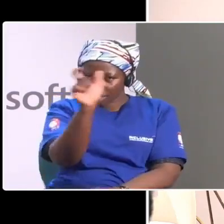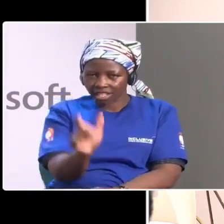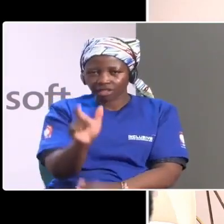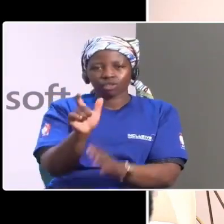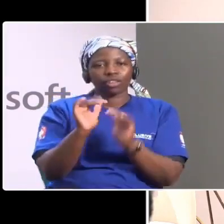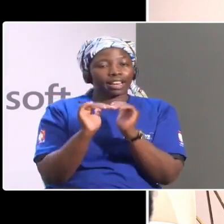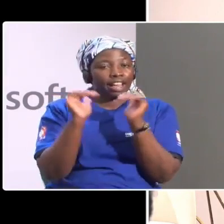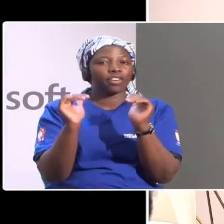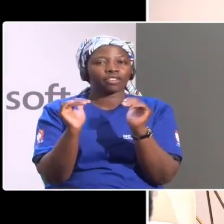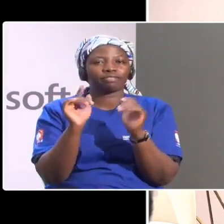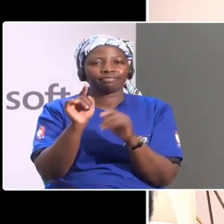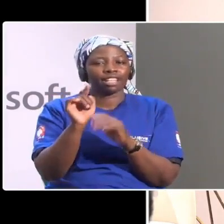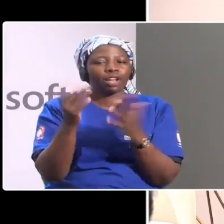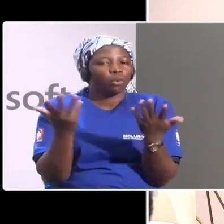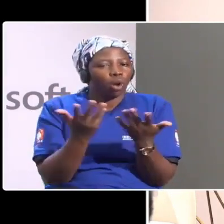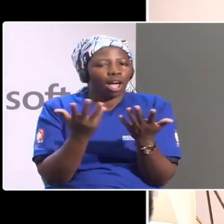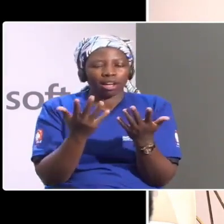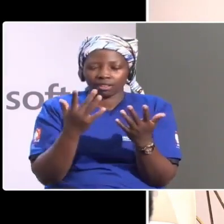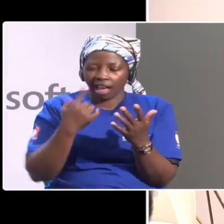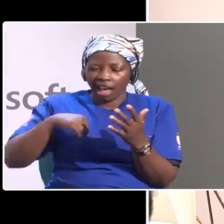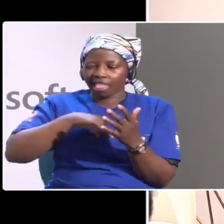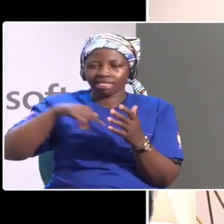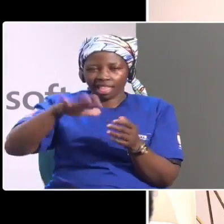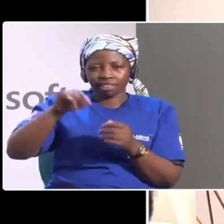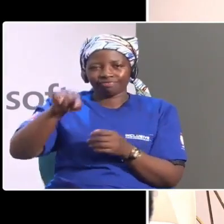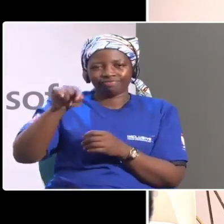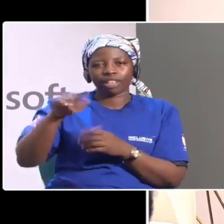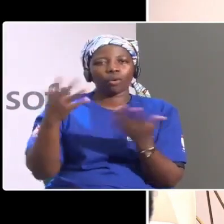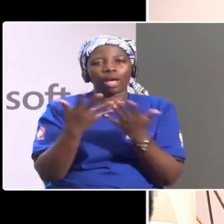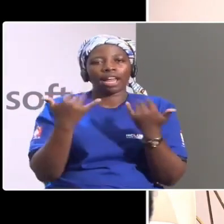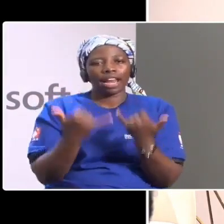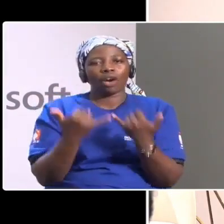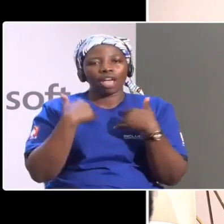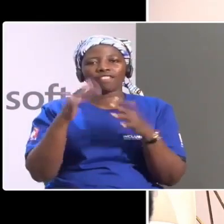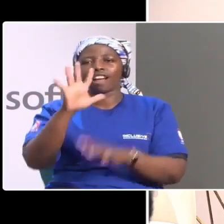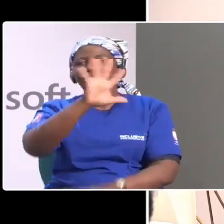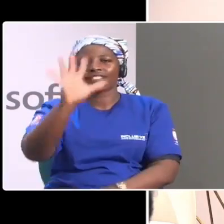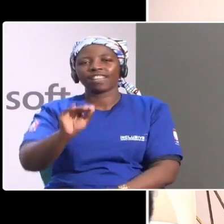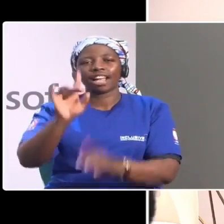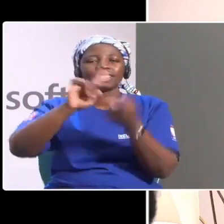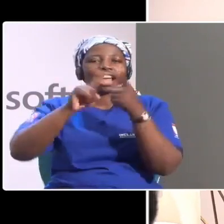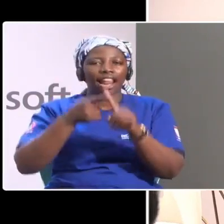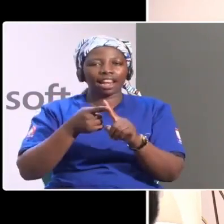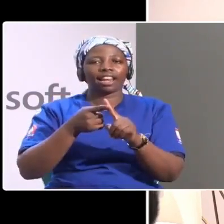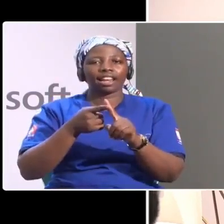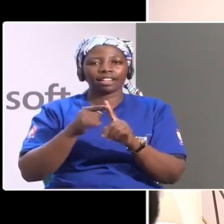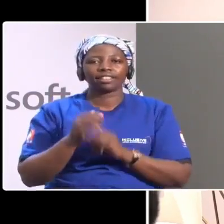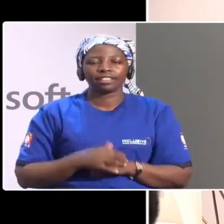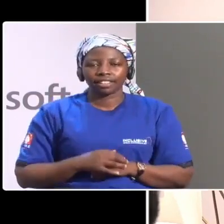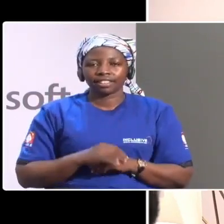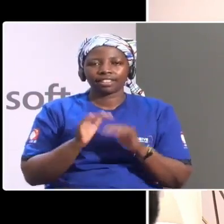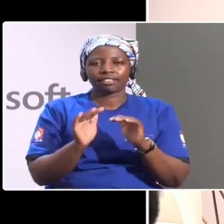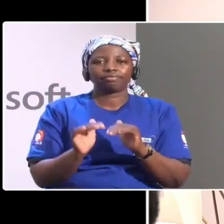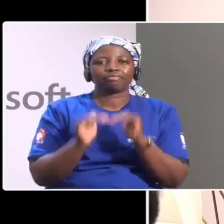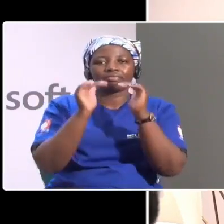regional level, that is where we come in, where we now have the African standards. At EU level,